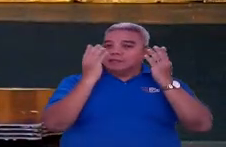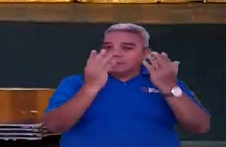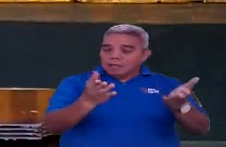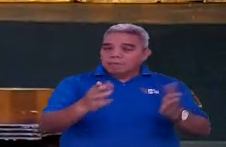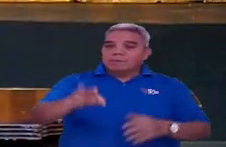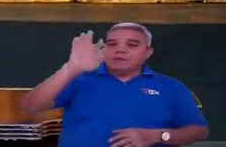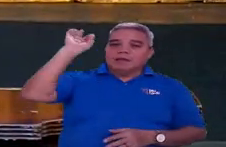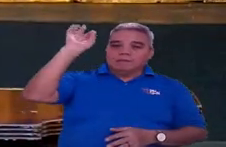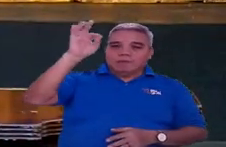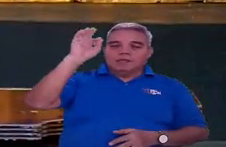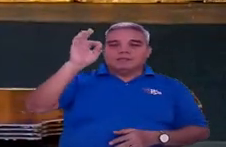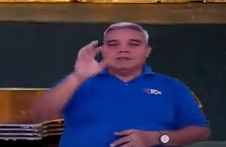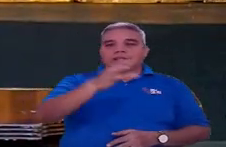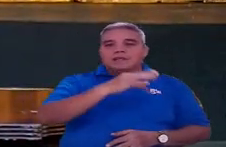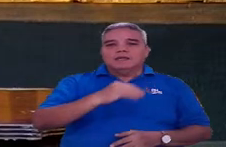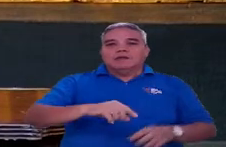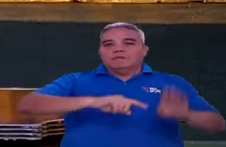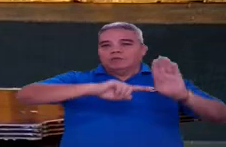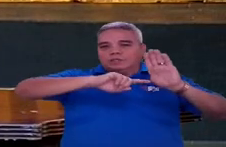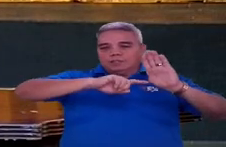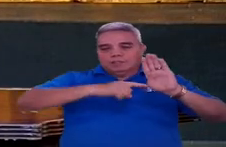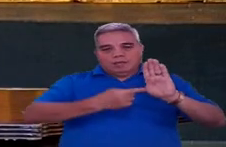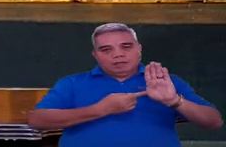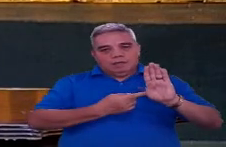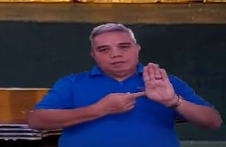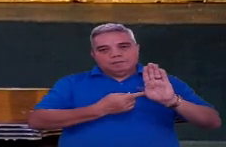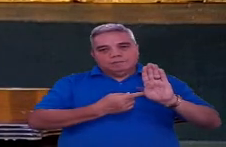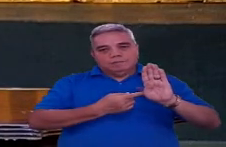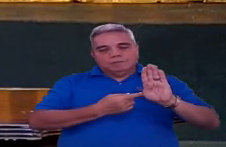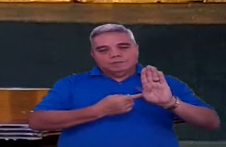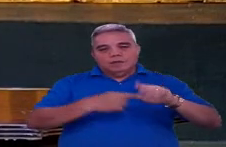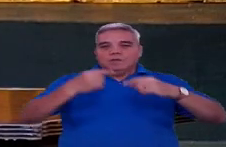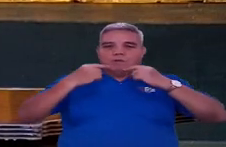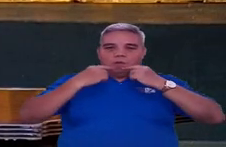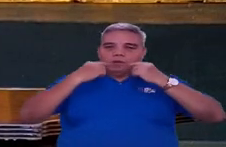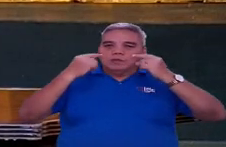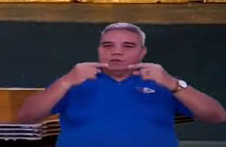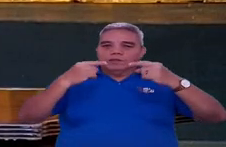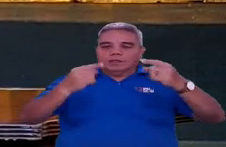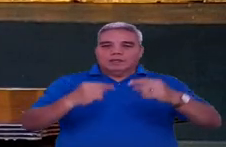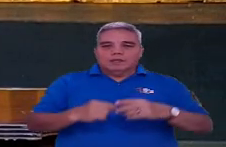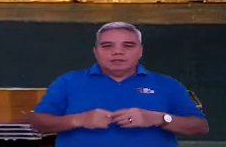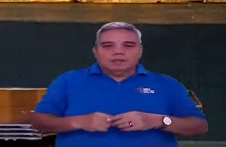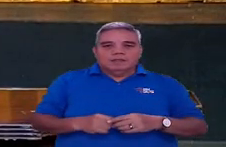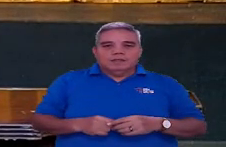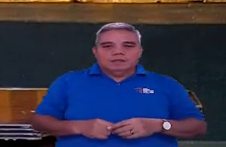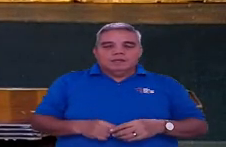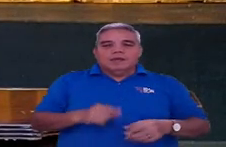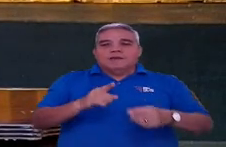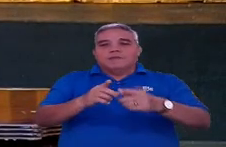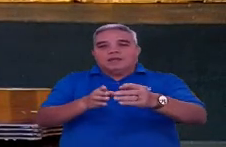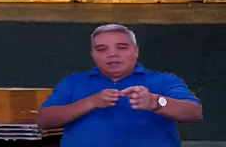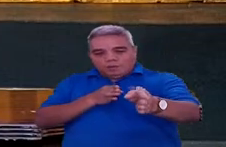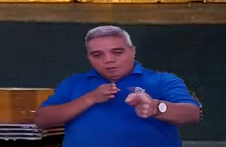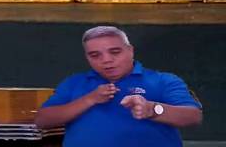naagay mga pastor, mga igsunan, nga mo start og sulte, mag-diritso